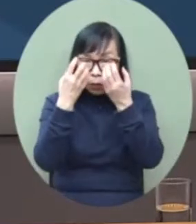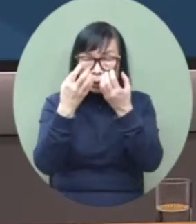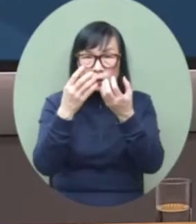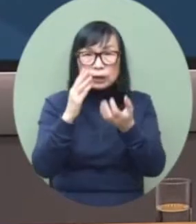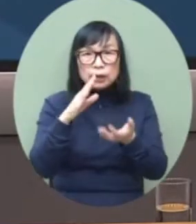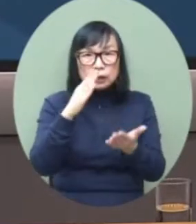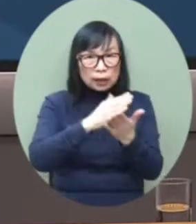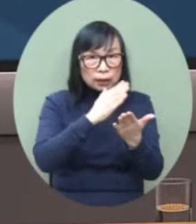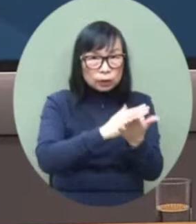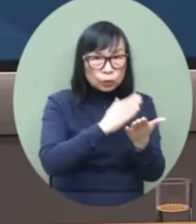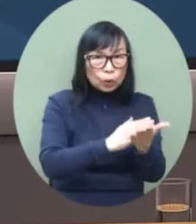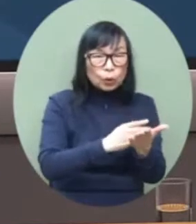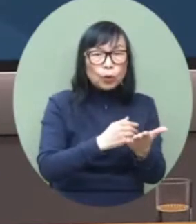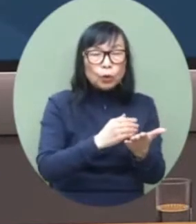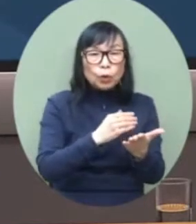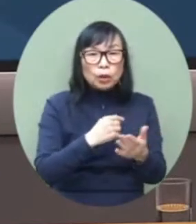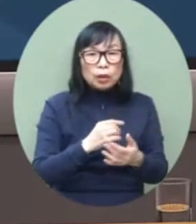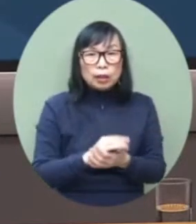of these kits,